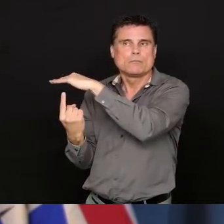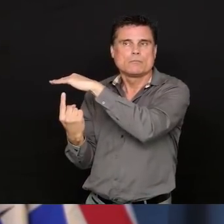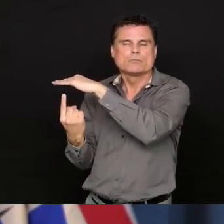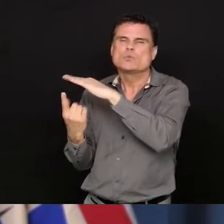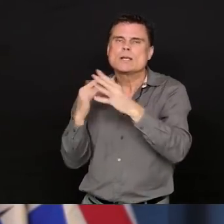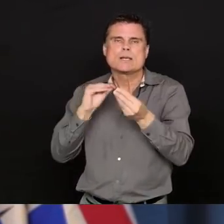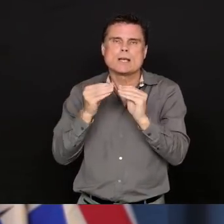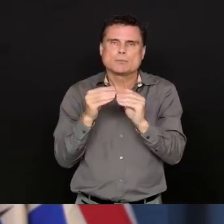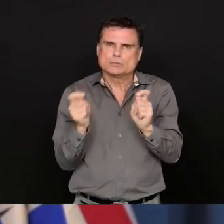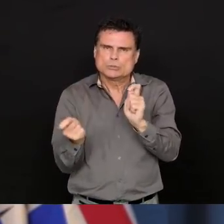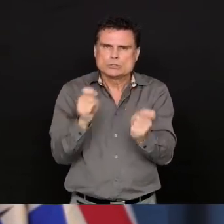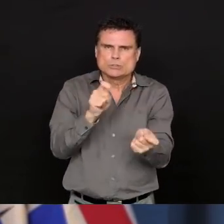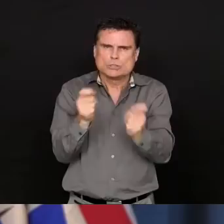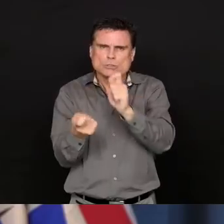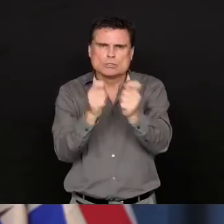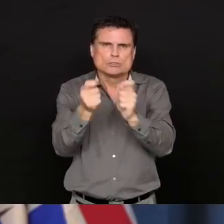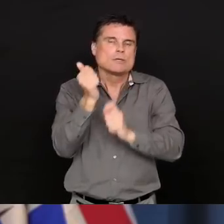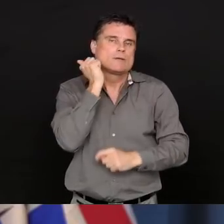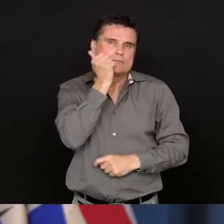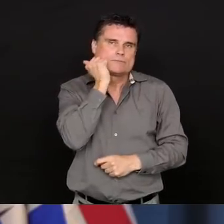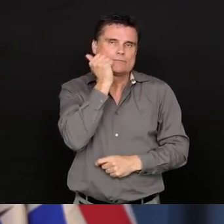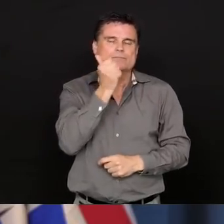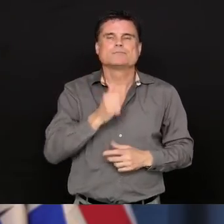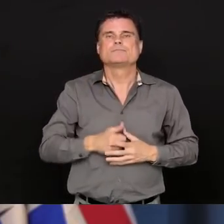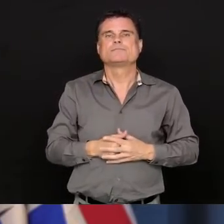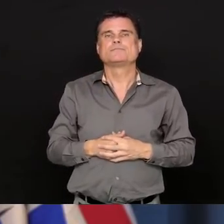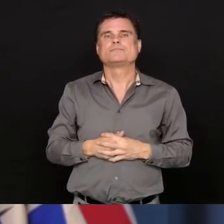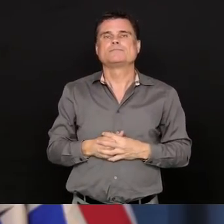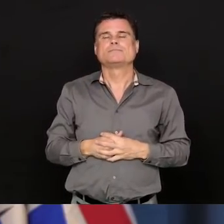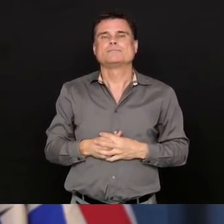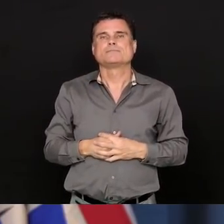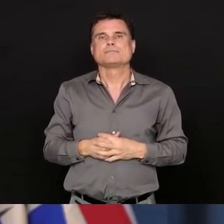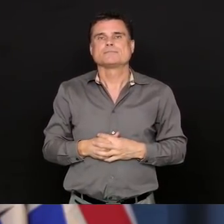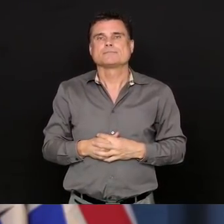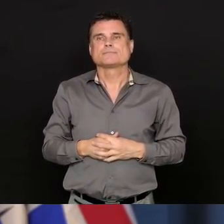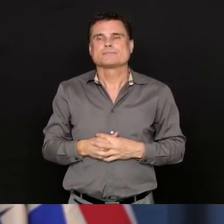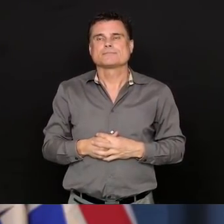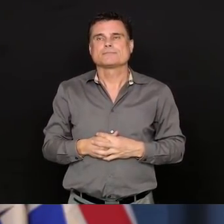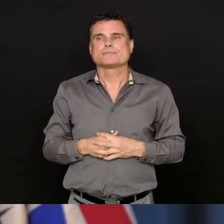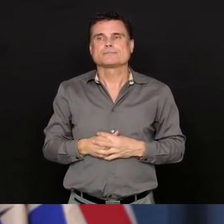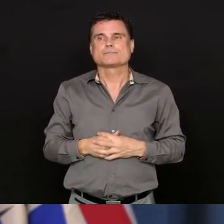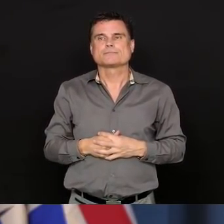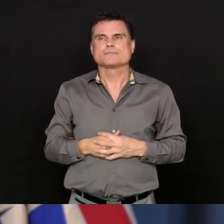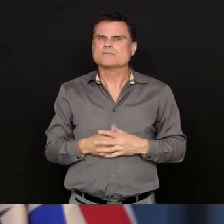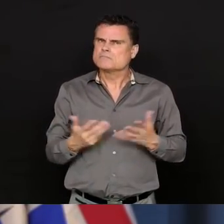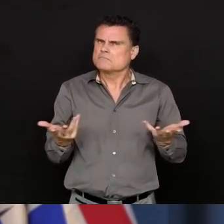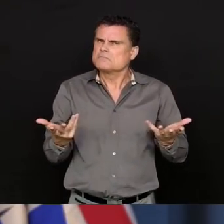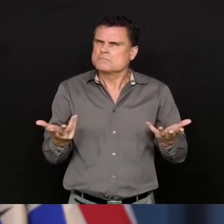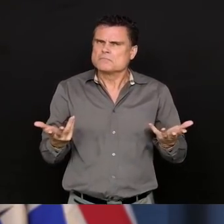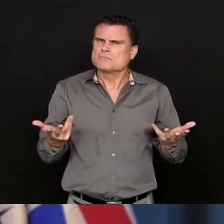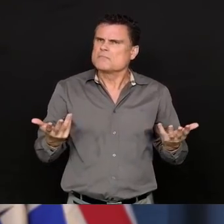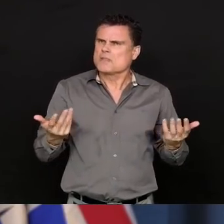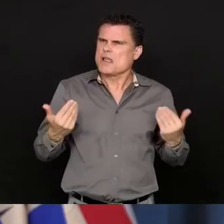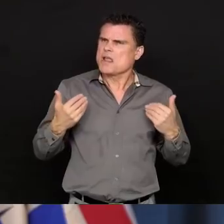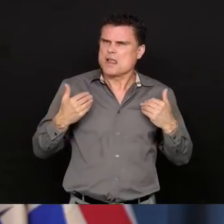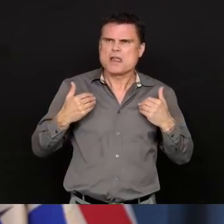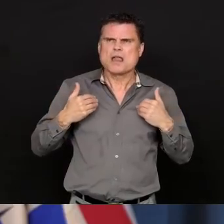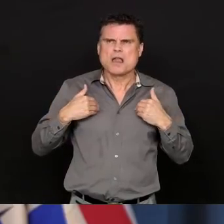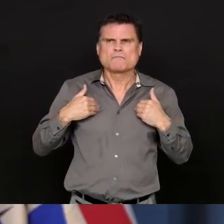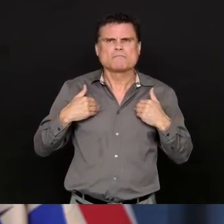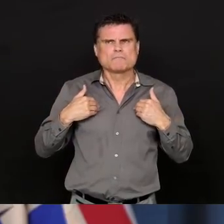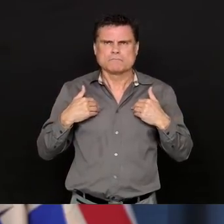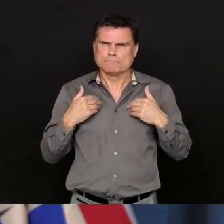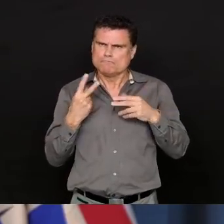at, in particular, you know, scheduling surgeries again and those things, I'm